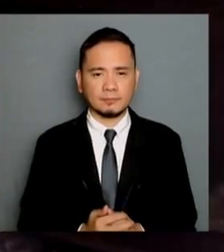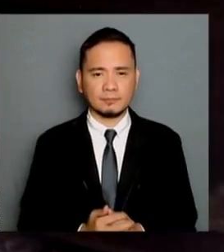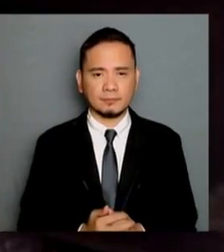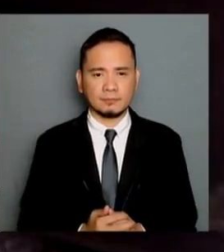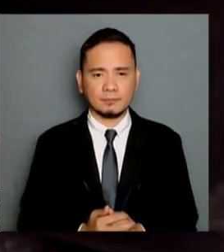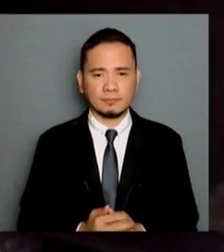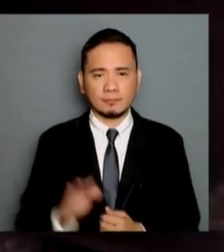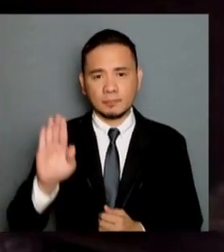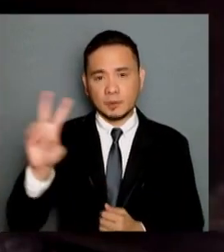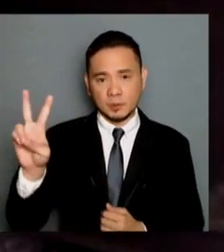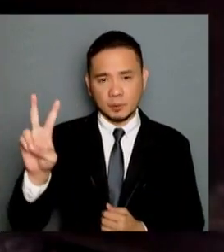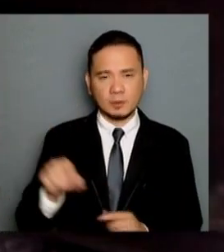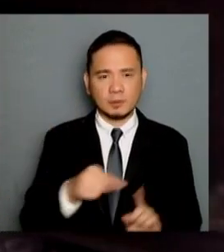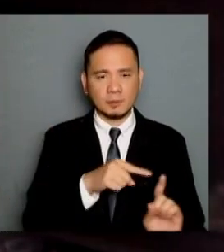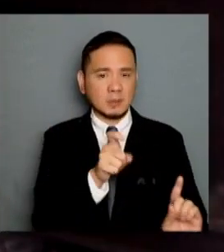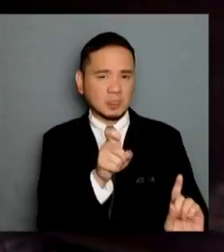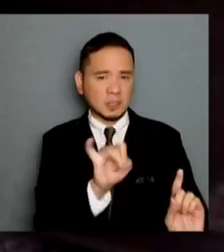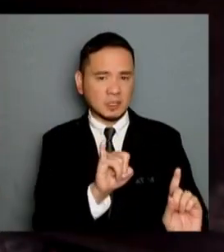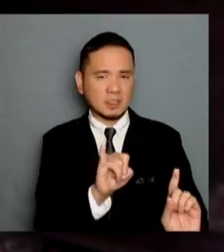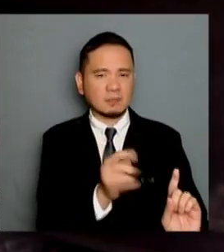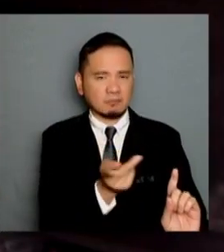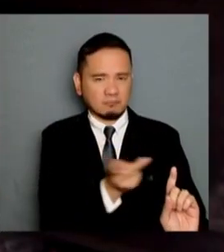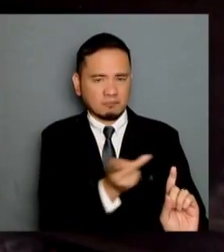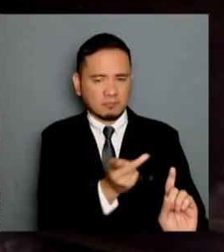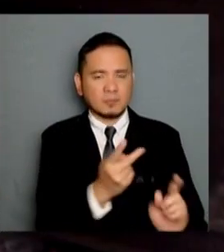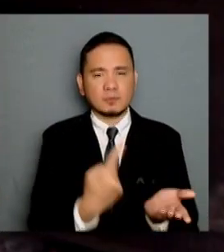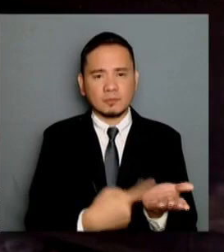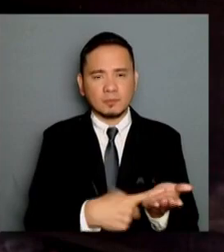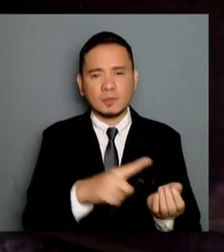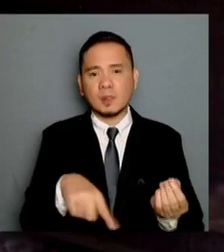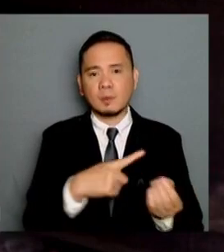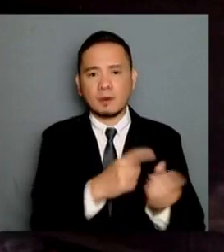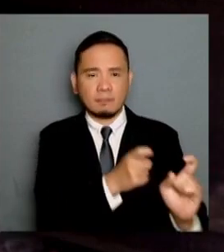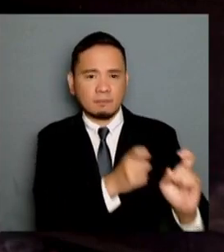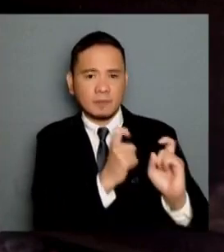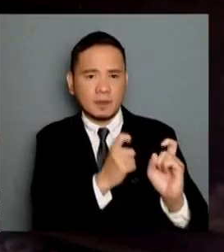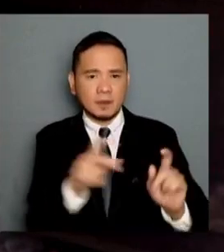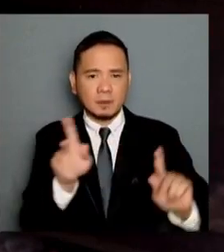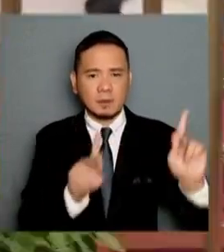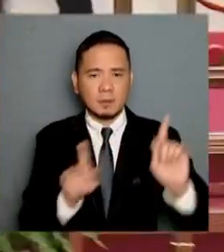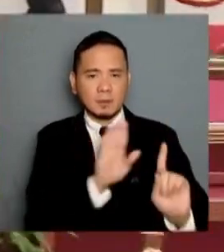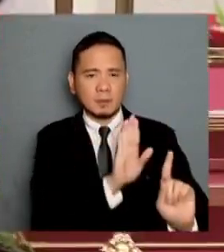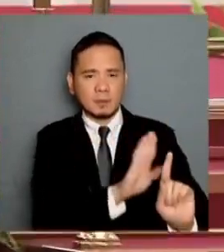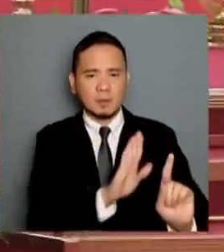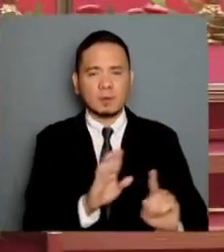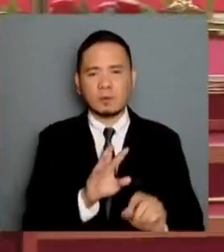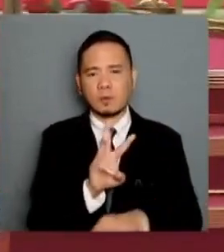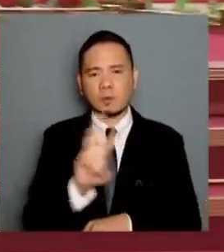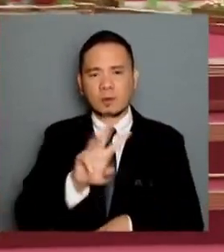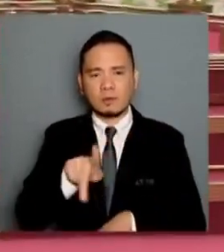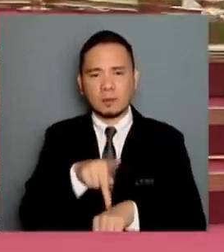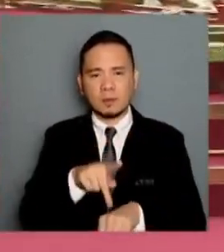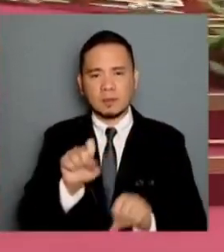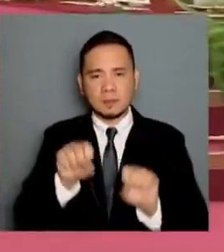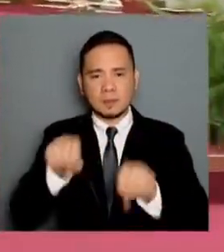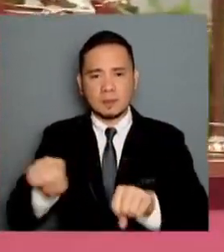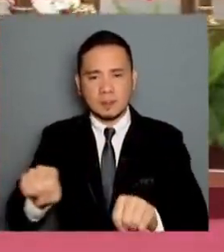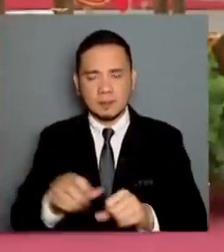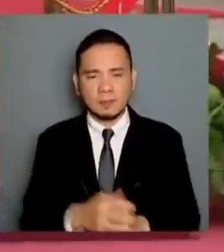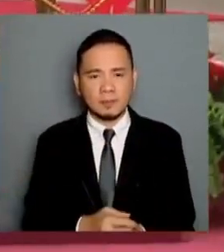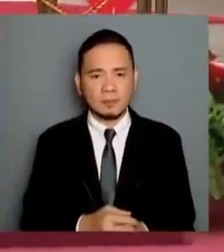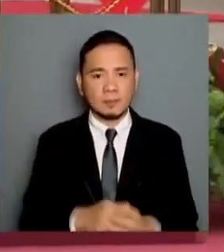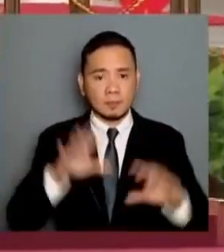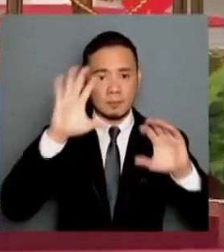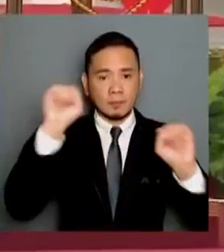Marcos and Xi also discussed the plight of Filipino fishermen in the South China Sea. Marcos says Xi has vowed to find ways to improve